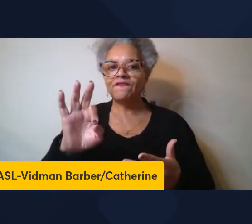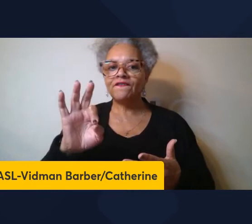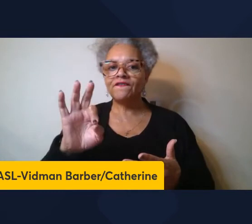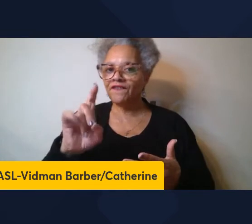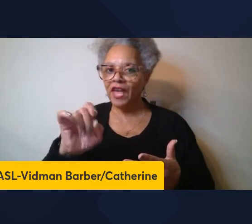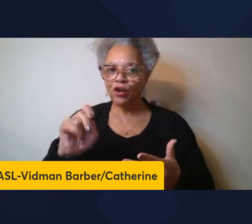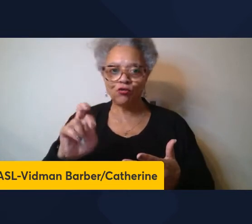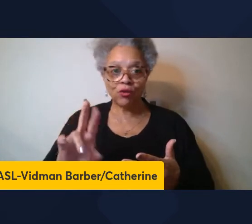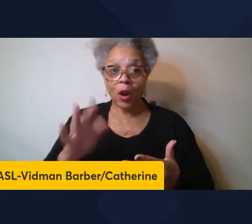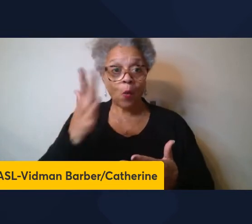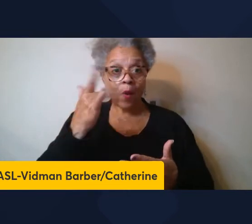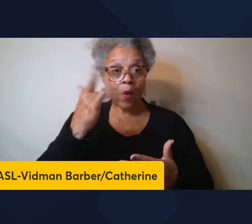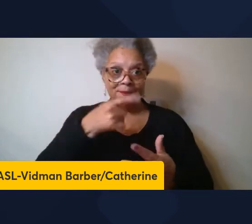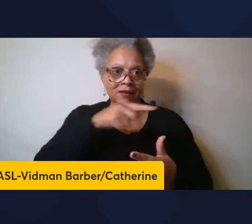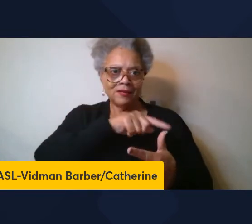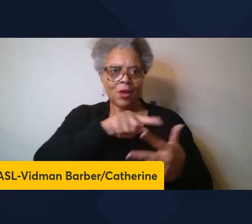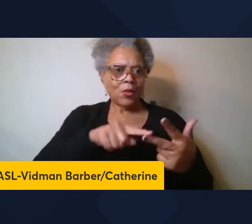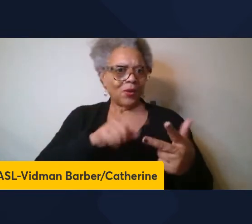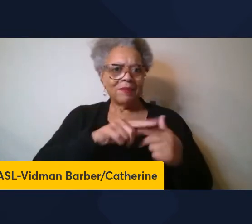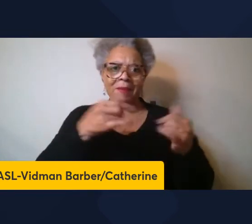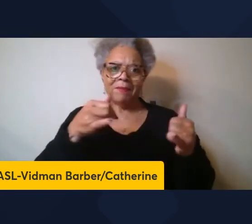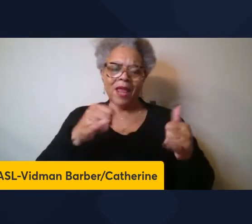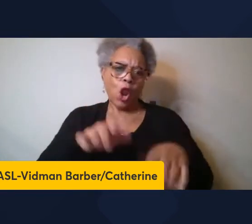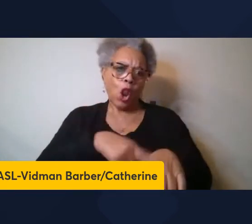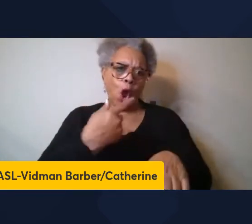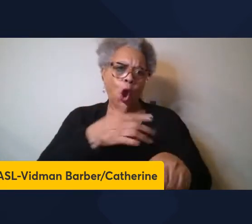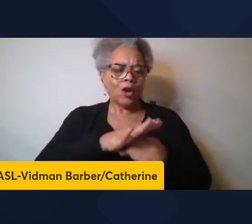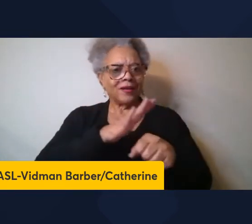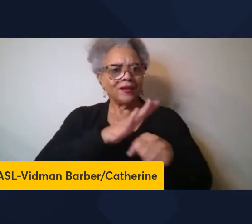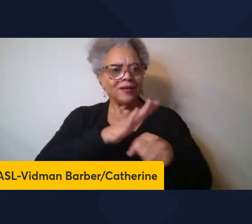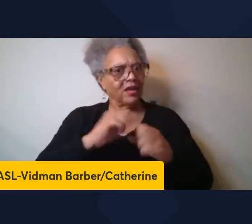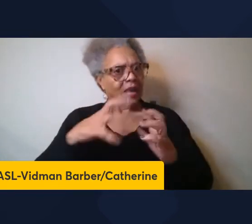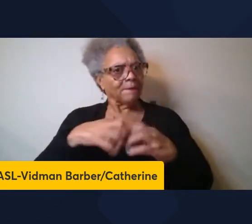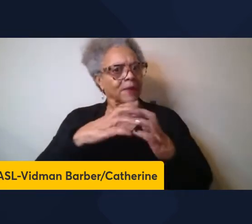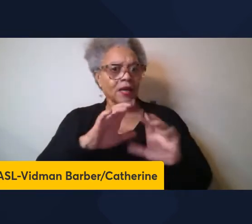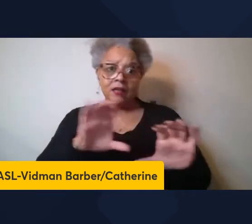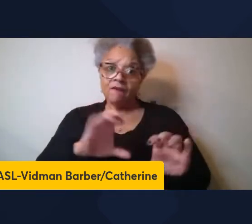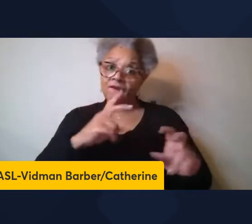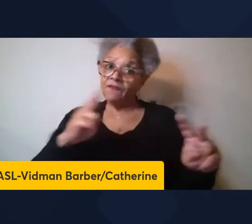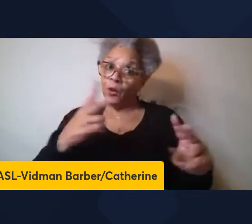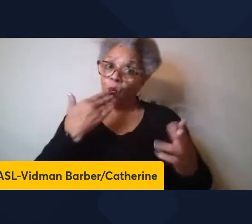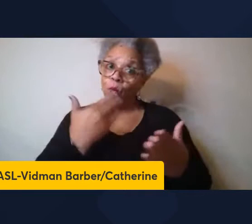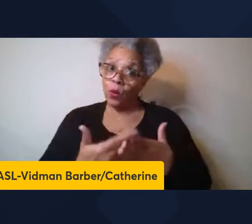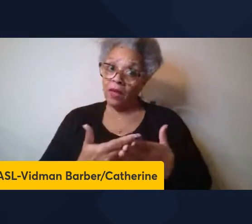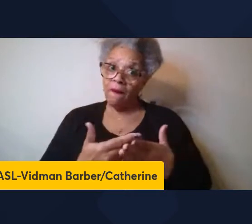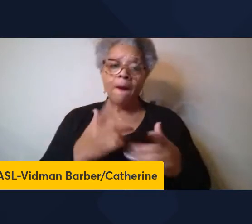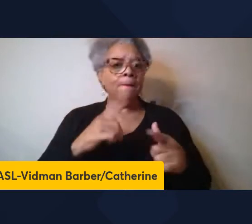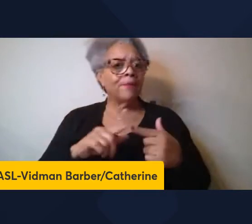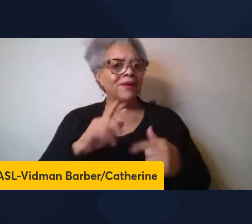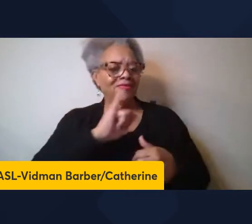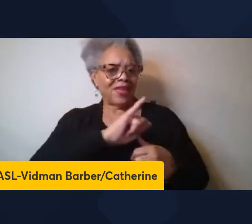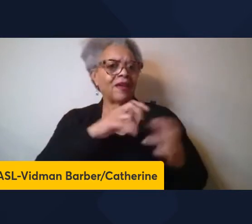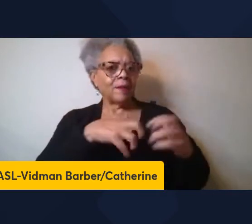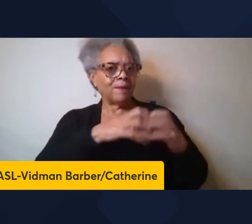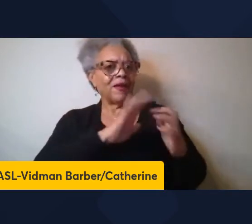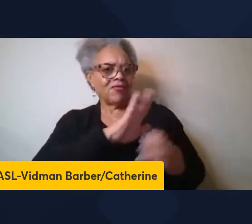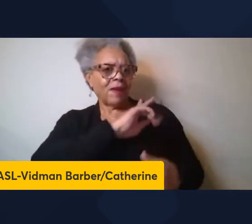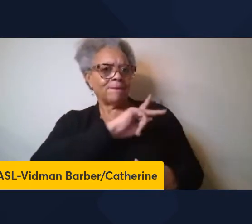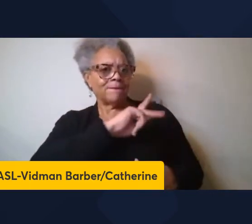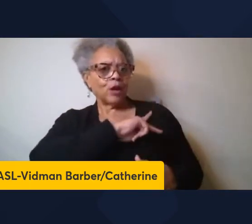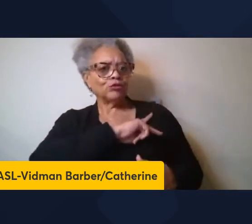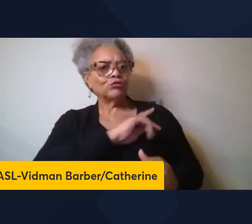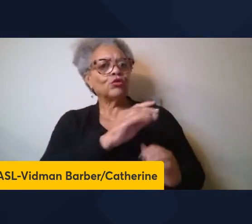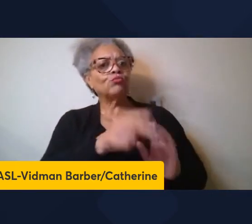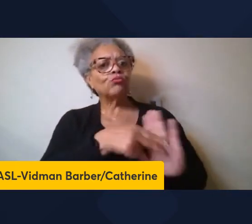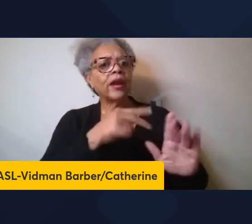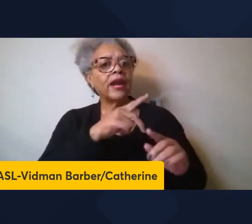have been playing the game long enough, right? And have built and have done very well also, but have built that personal brand around